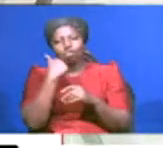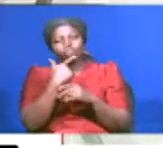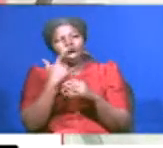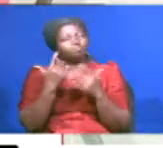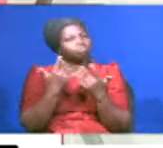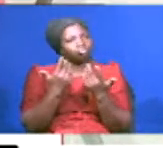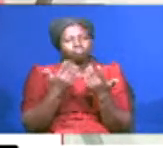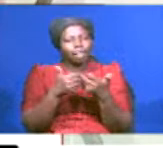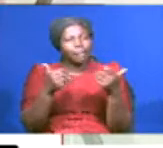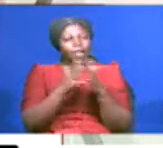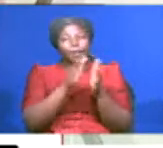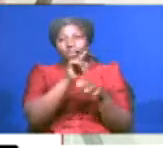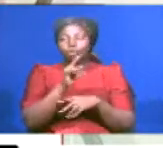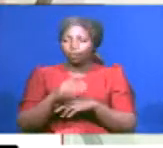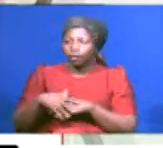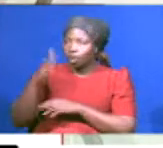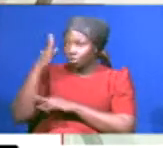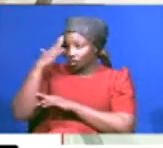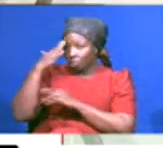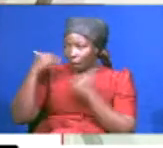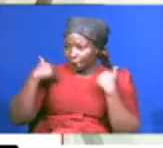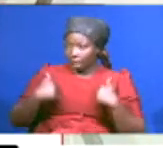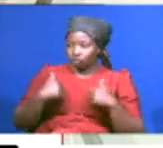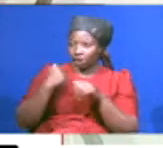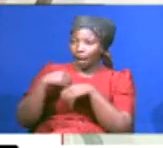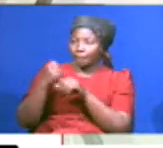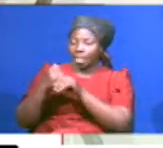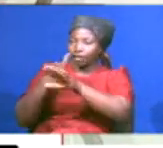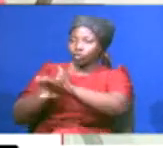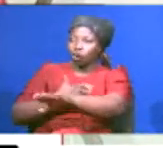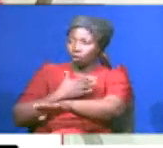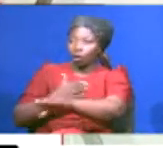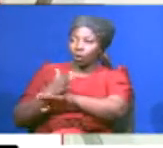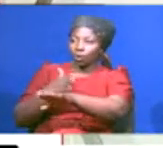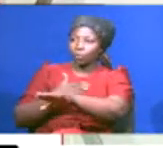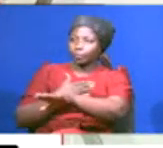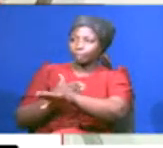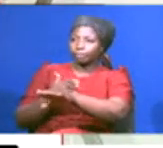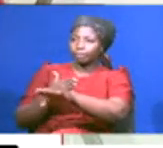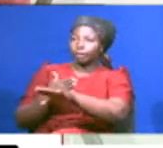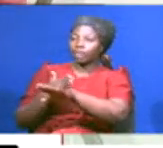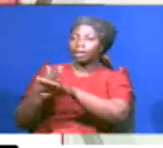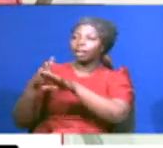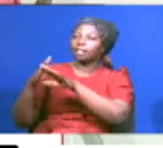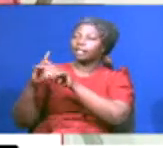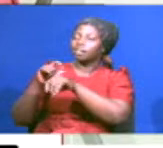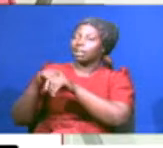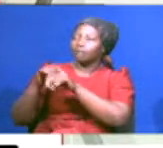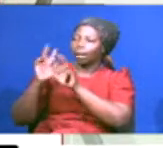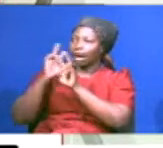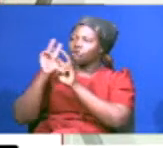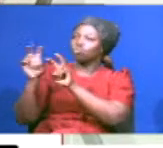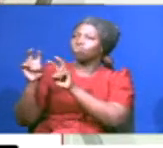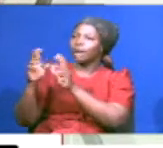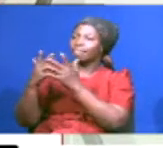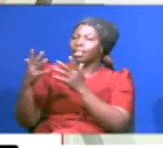You know, maybe who are atunga nyimbo? Yeah. Kuangalia vitu yani vile unajua mimi